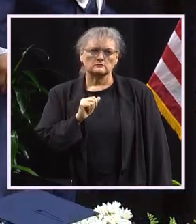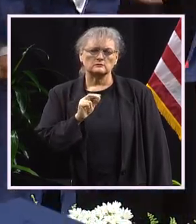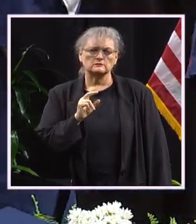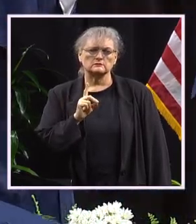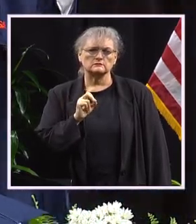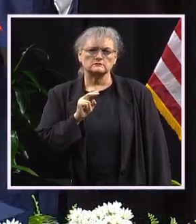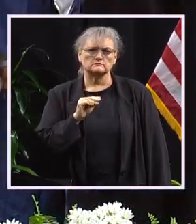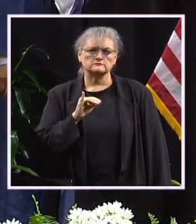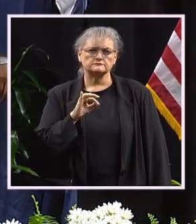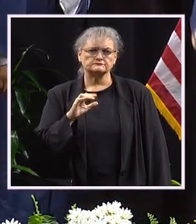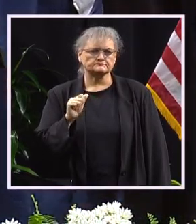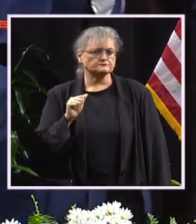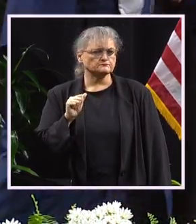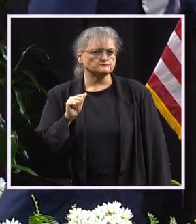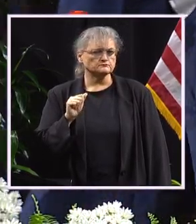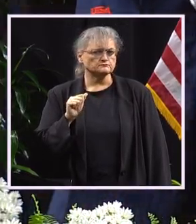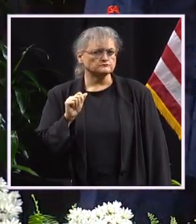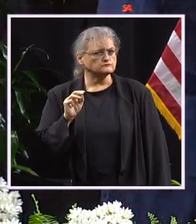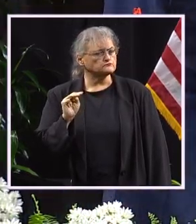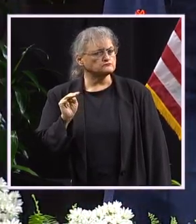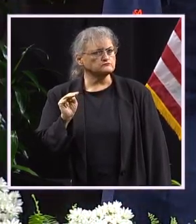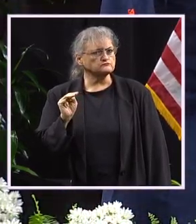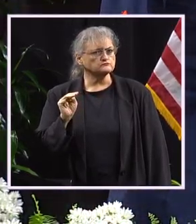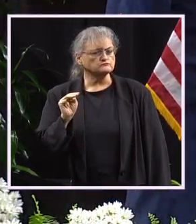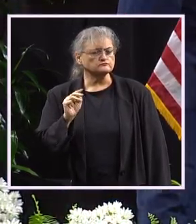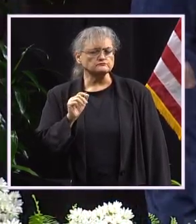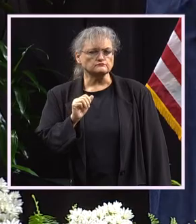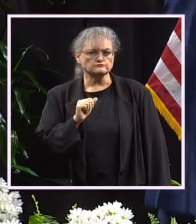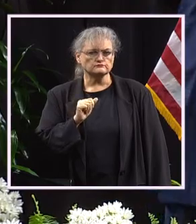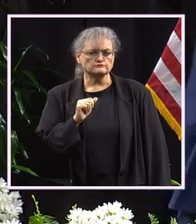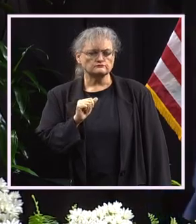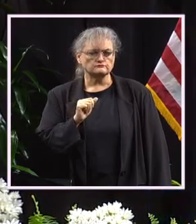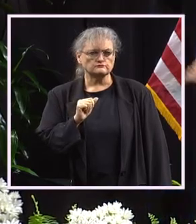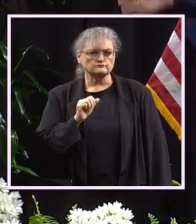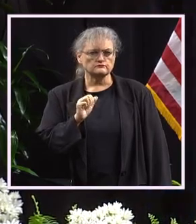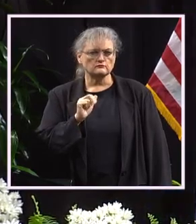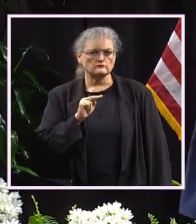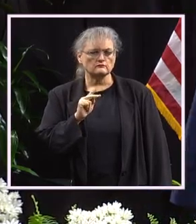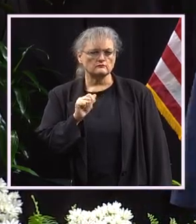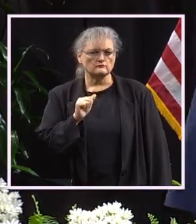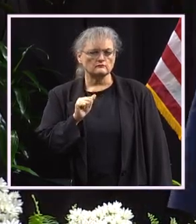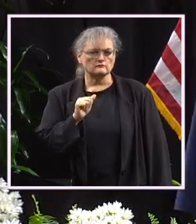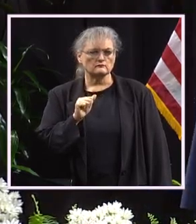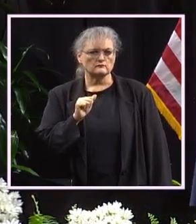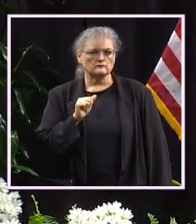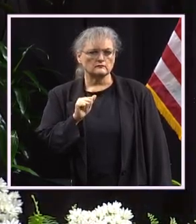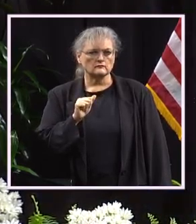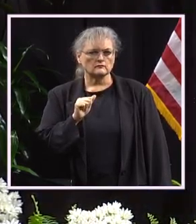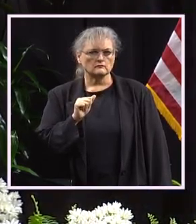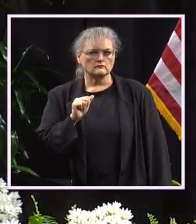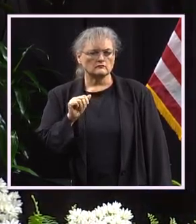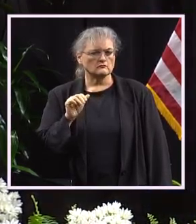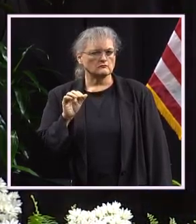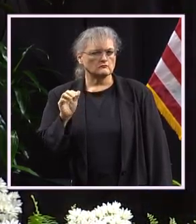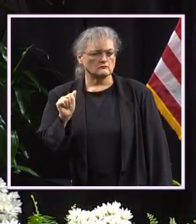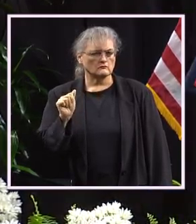Daniela Montserrat Martinez, Master of Arts. Anna C. Jacome.